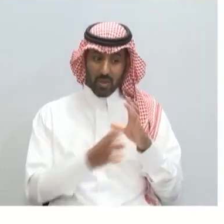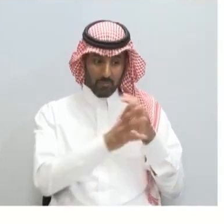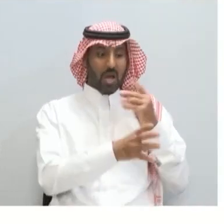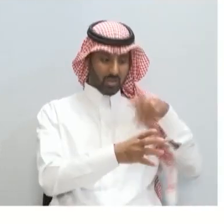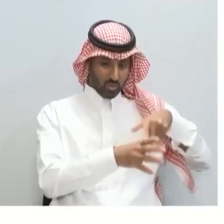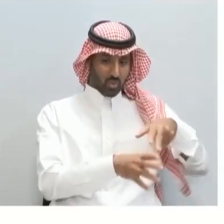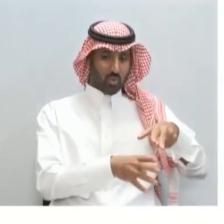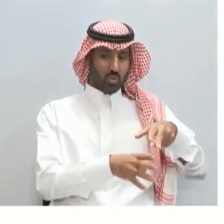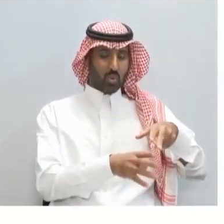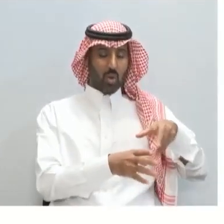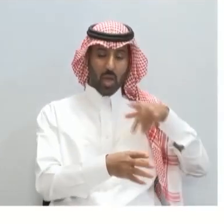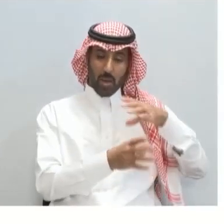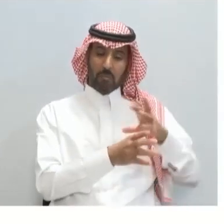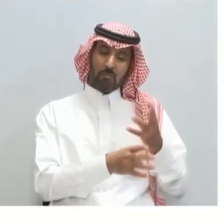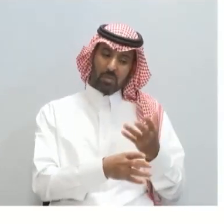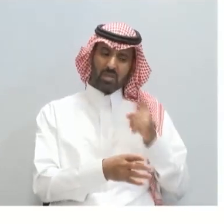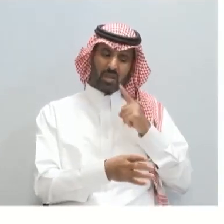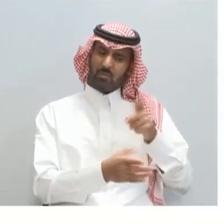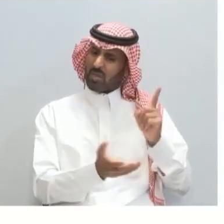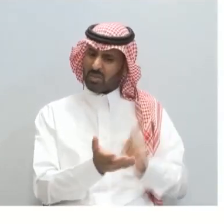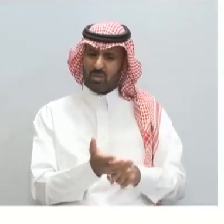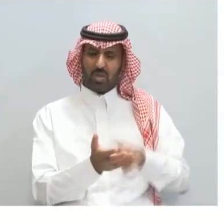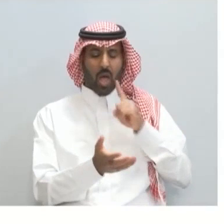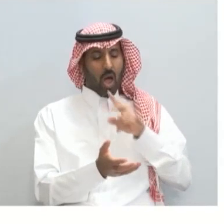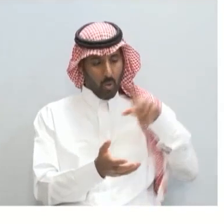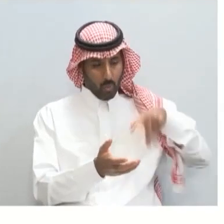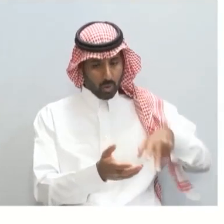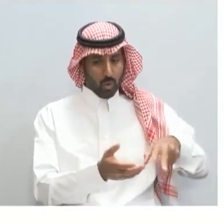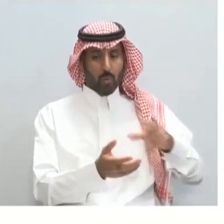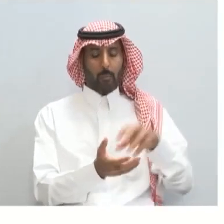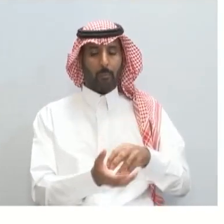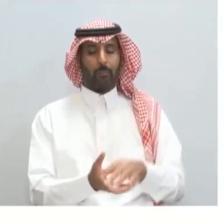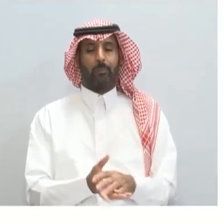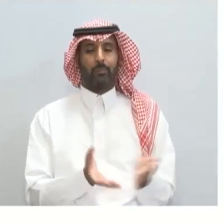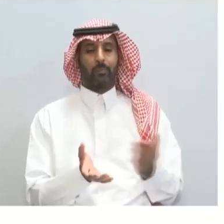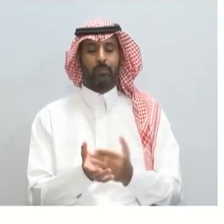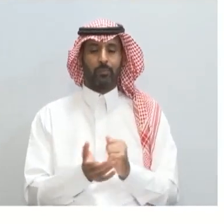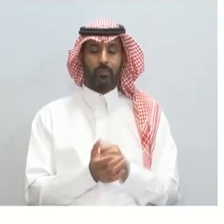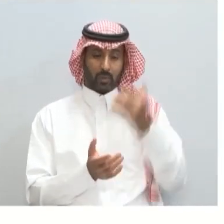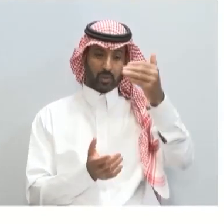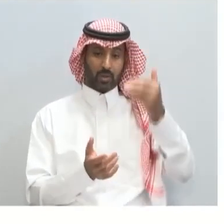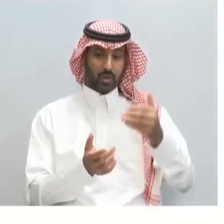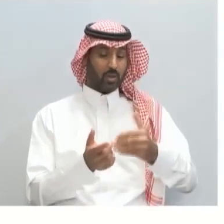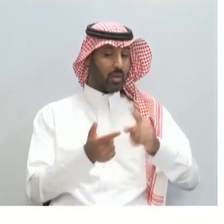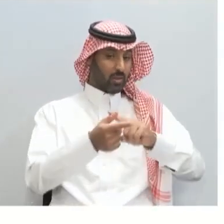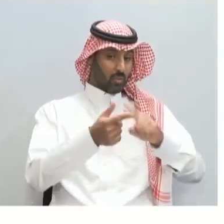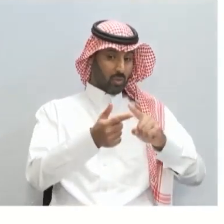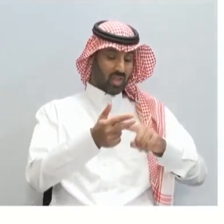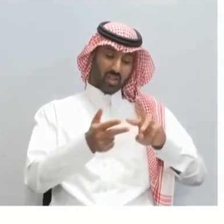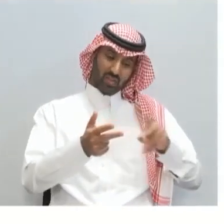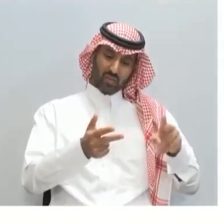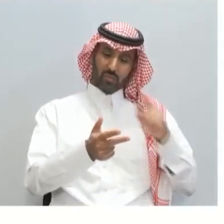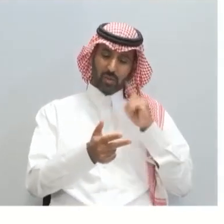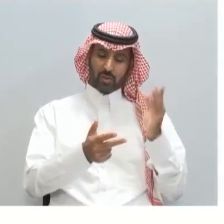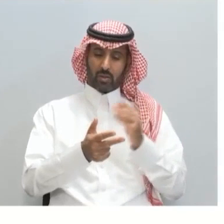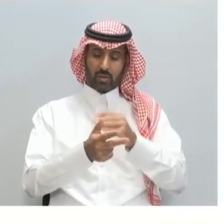downtown but it's still not certain that you will take it so this is the difference between would